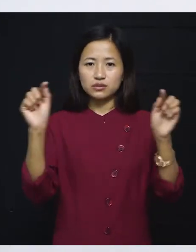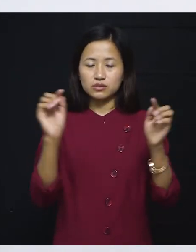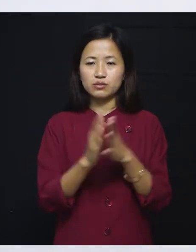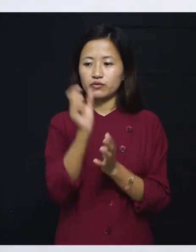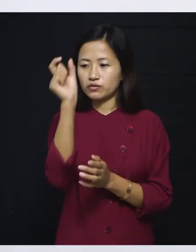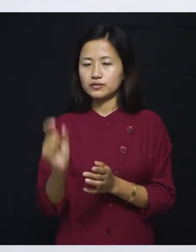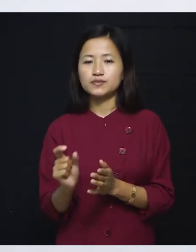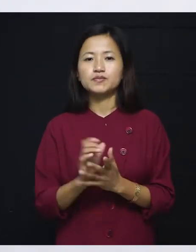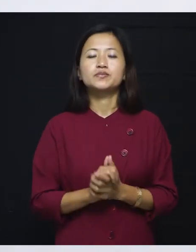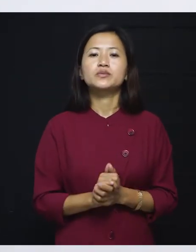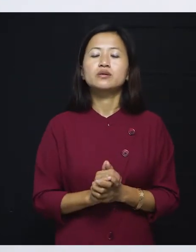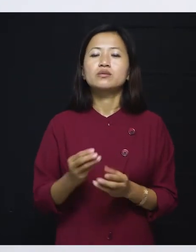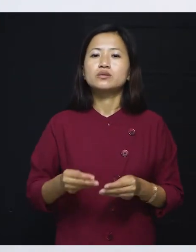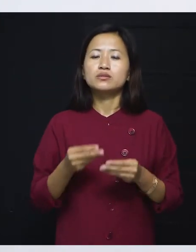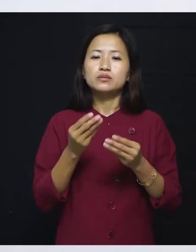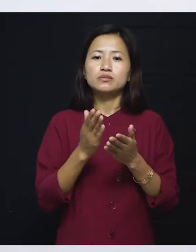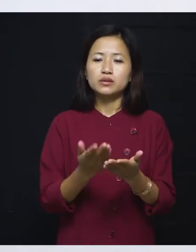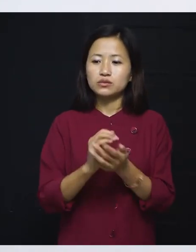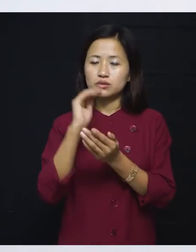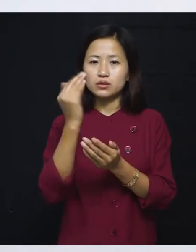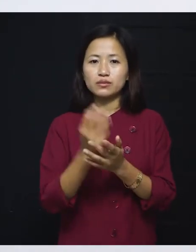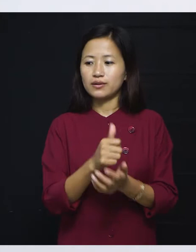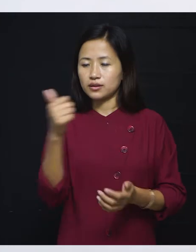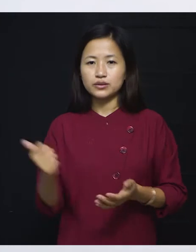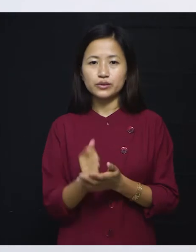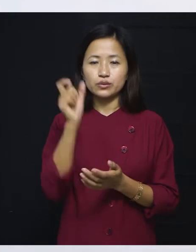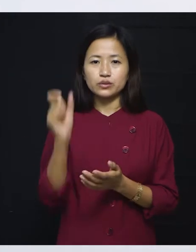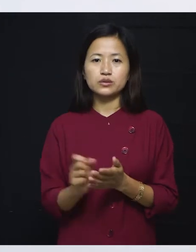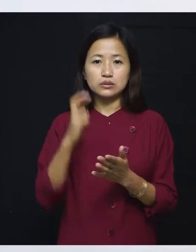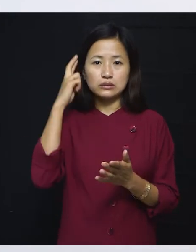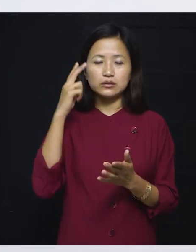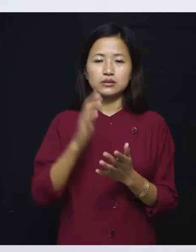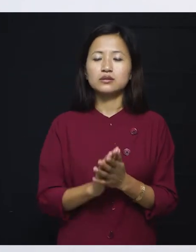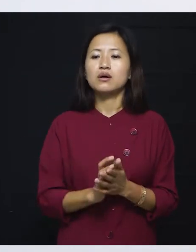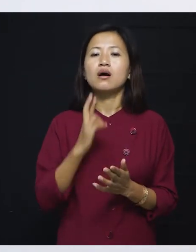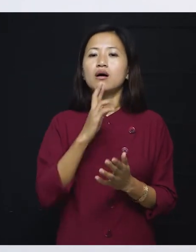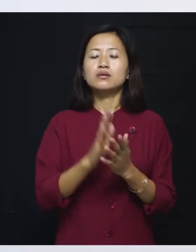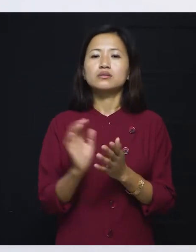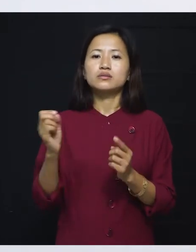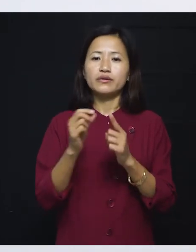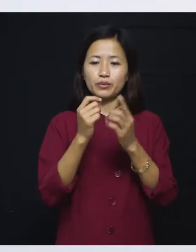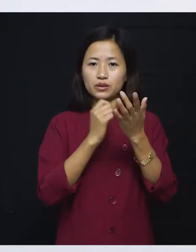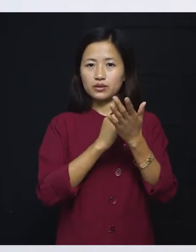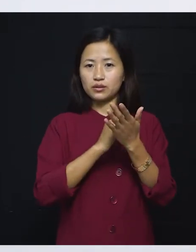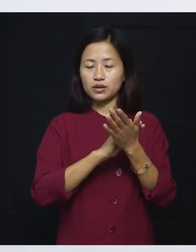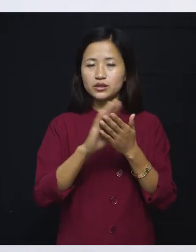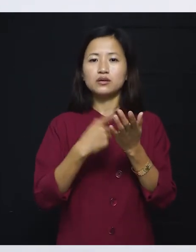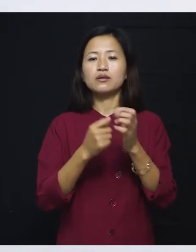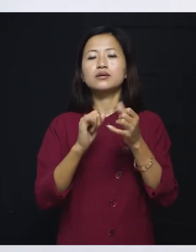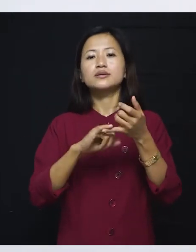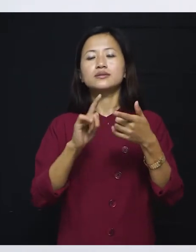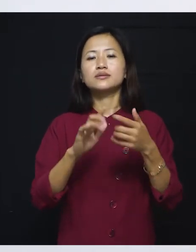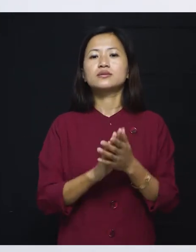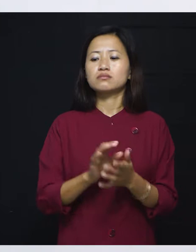okay, which depends on some other words to make sense, are called as phrases. We did not even take